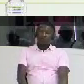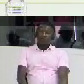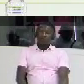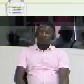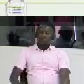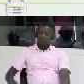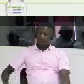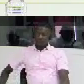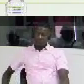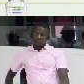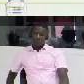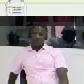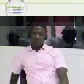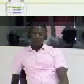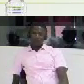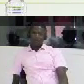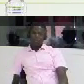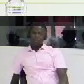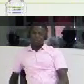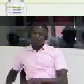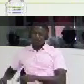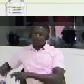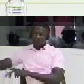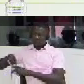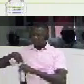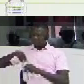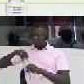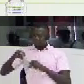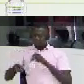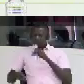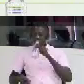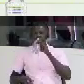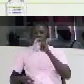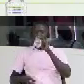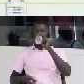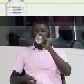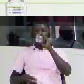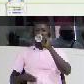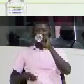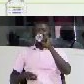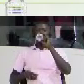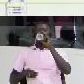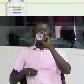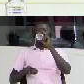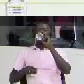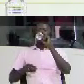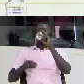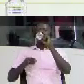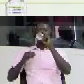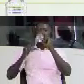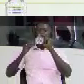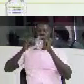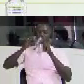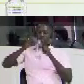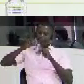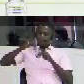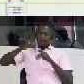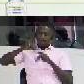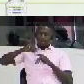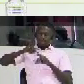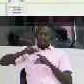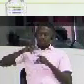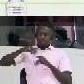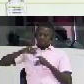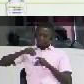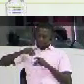di ko fàttaliku xam naa ne dafa raglu waaye nag li ma bëgg a xam rek mooy ndaje moom bi mu amee ba pare